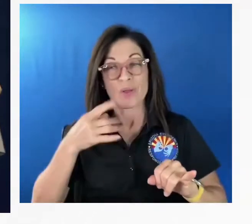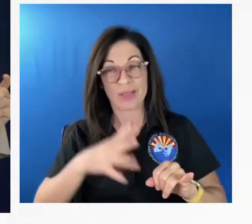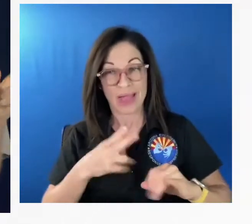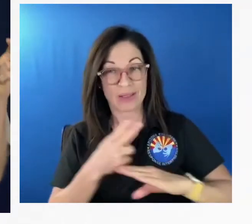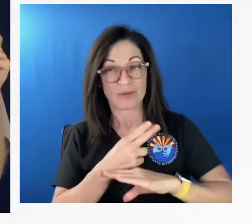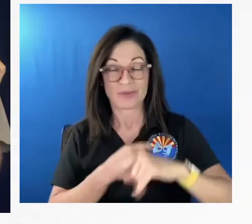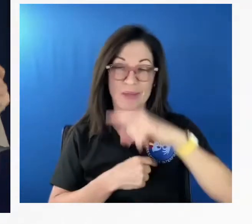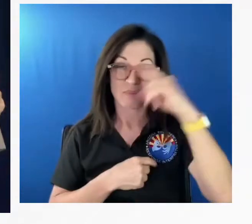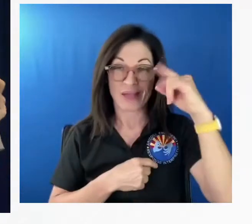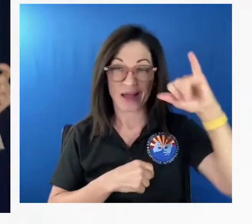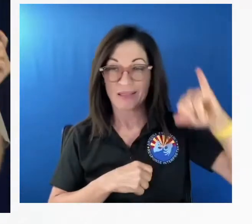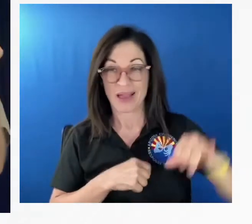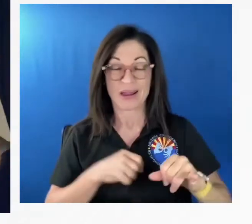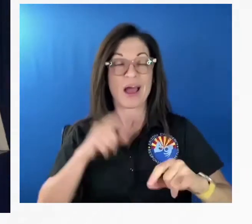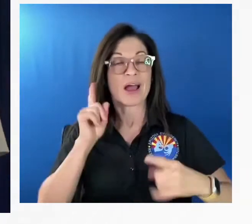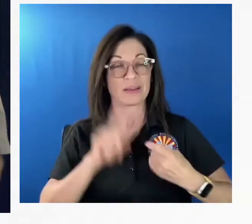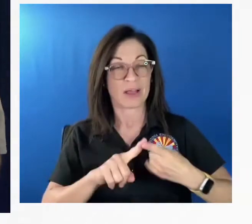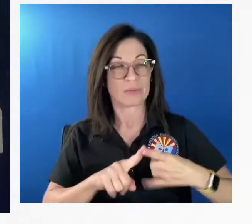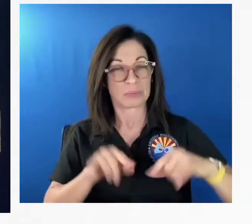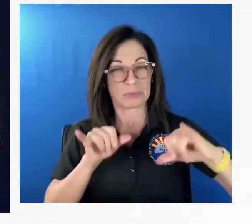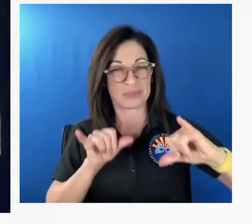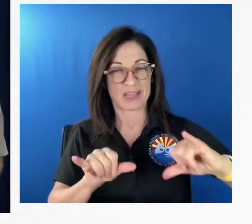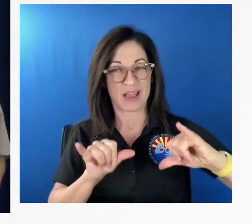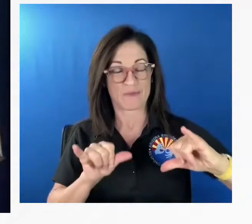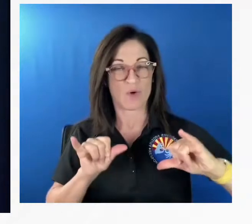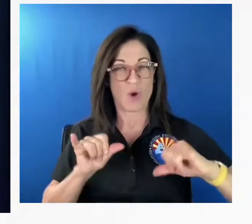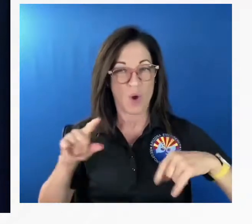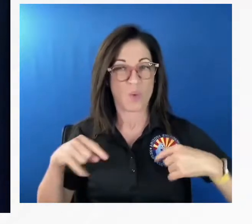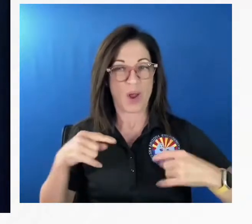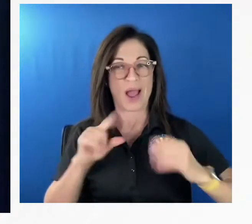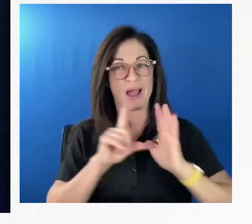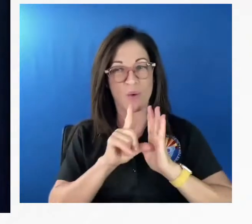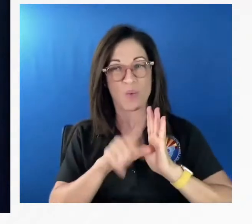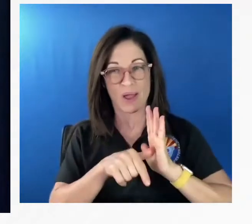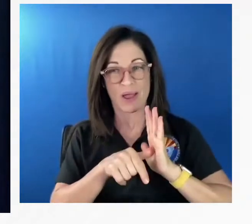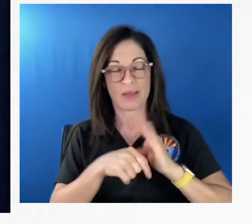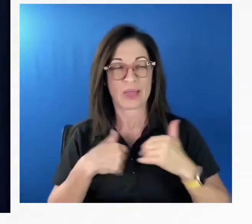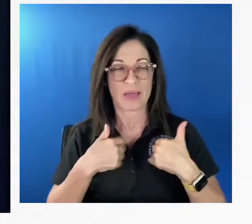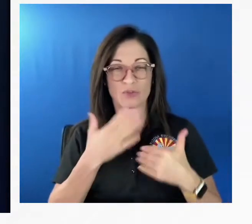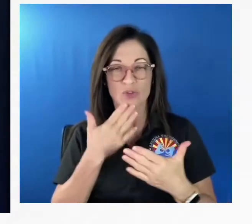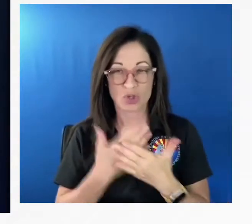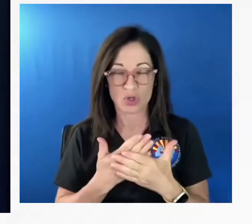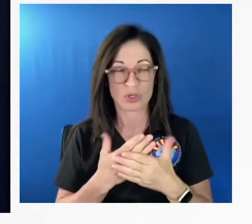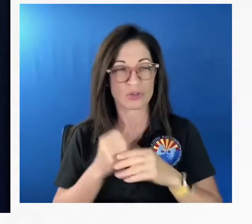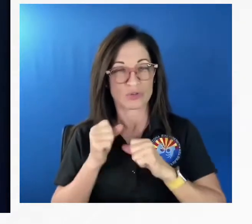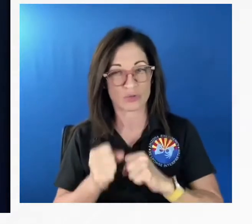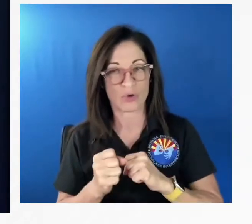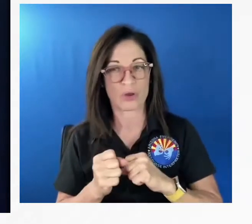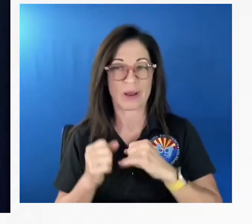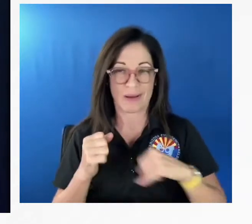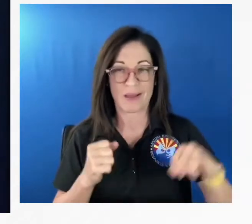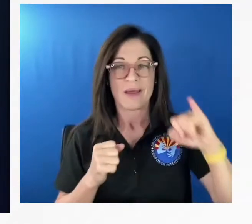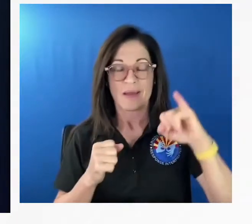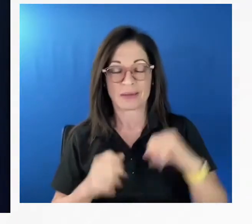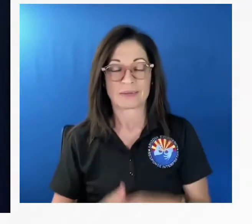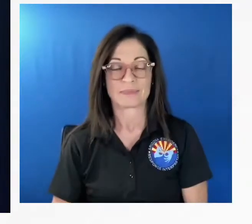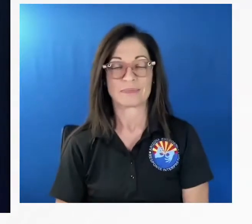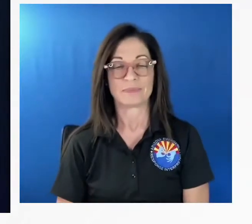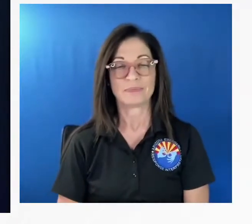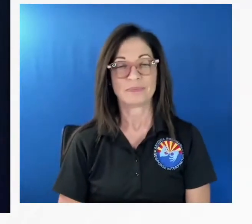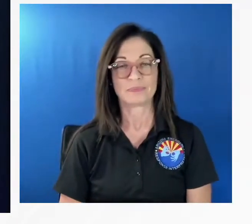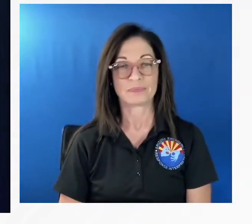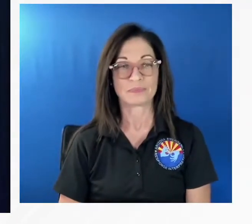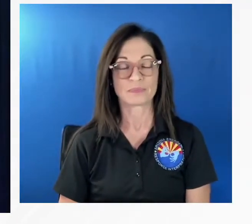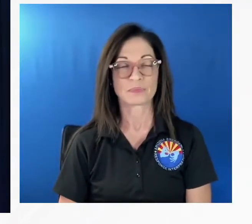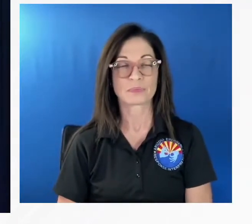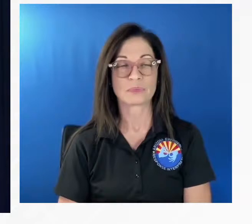really holds for a while and we have really good black that's holding. But what was so